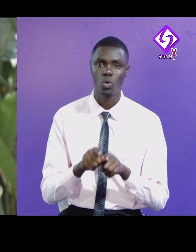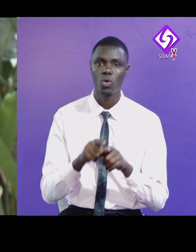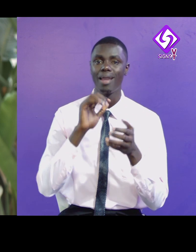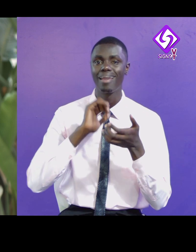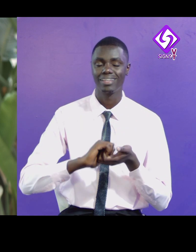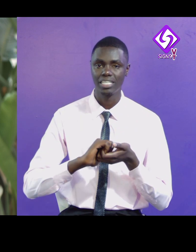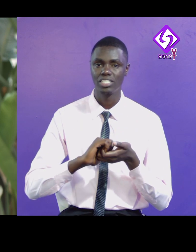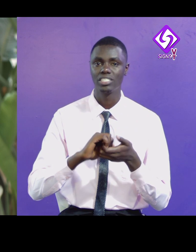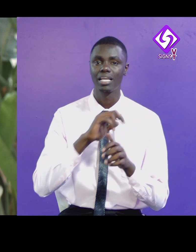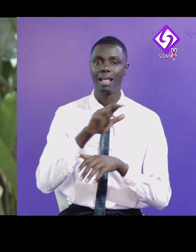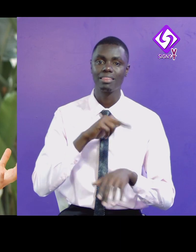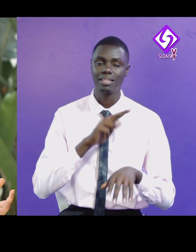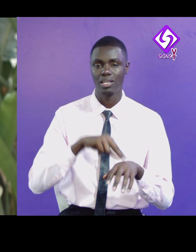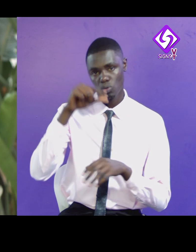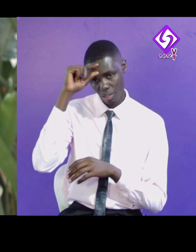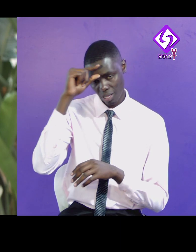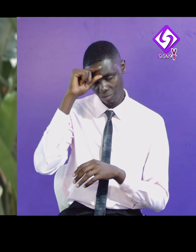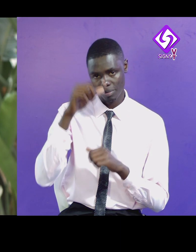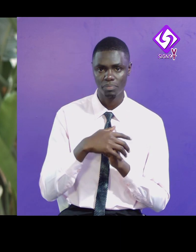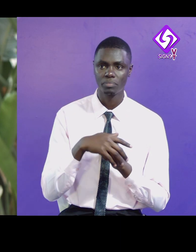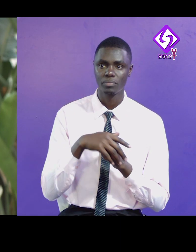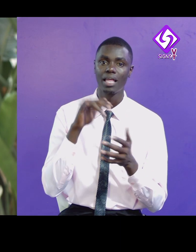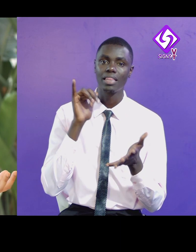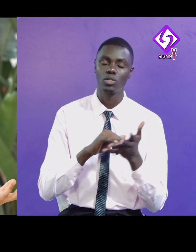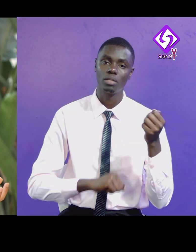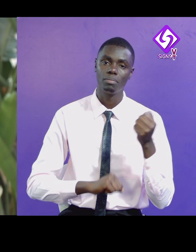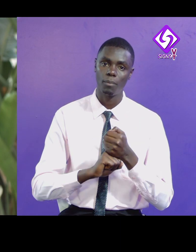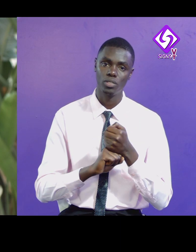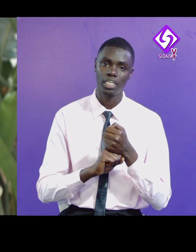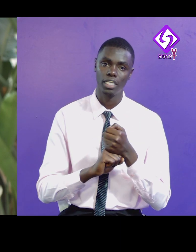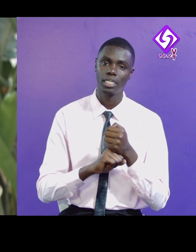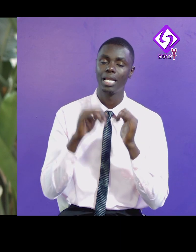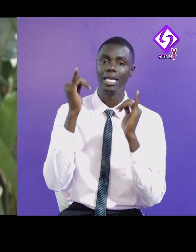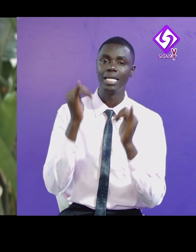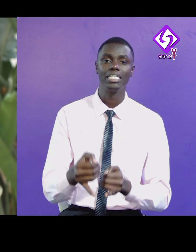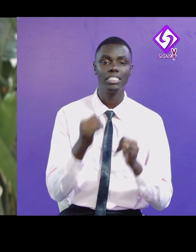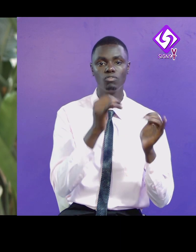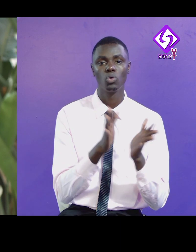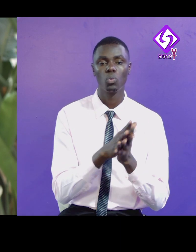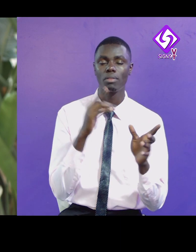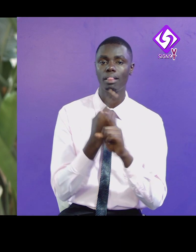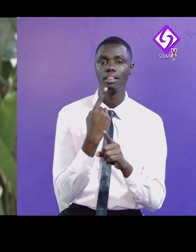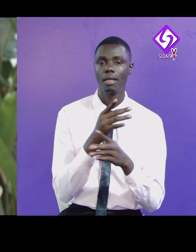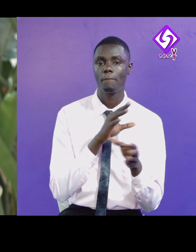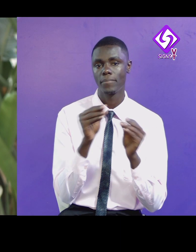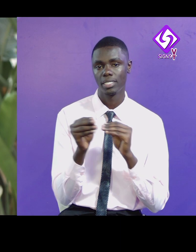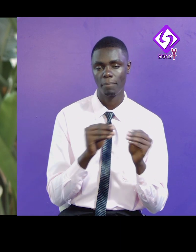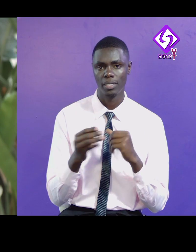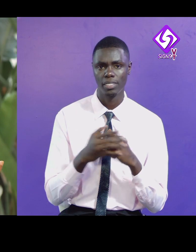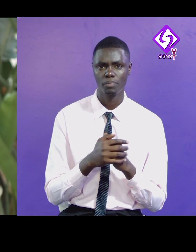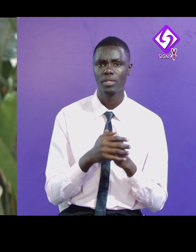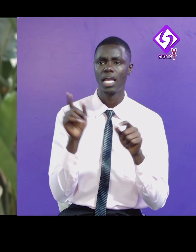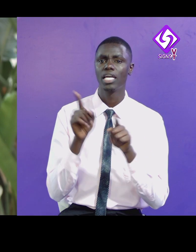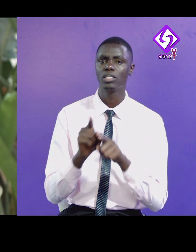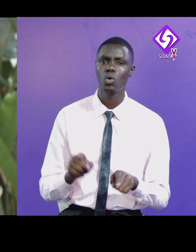also engaging the national and government level in supporting the individual with various disability, because